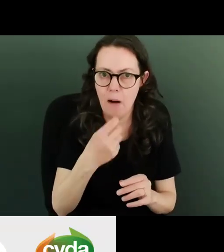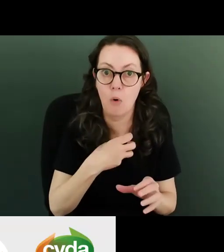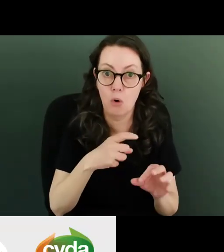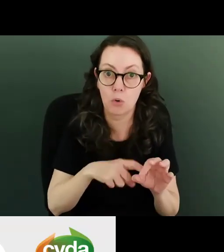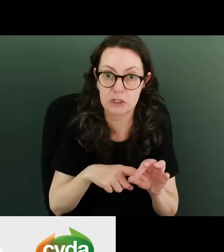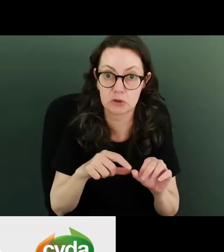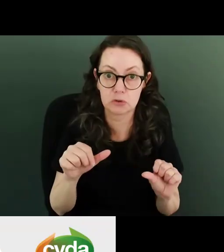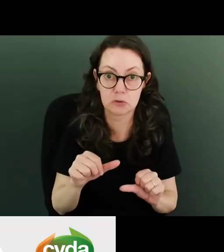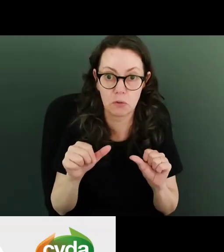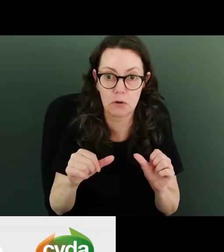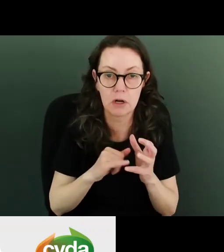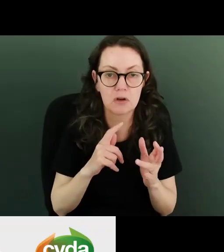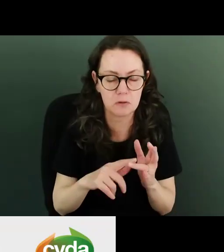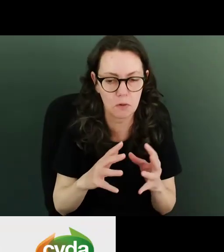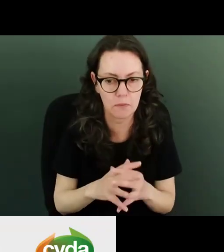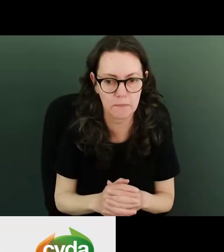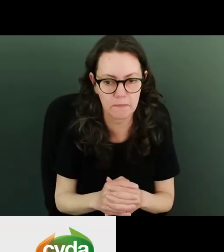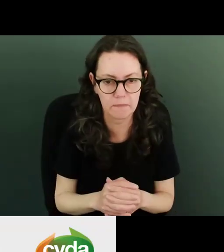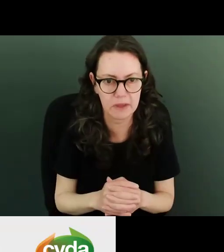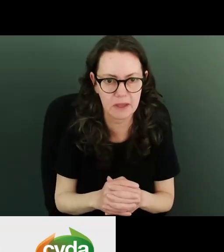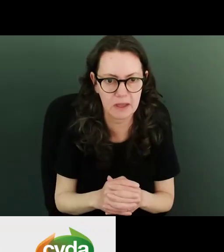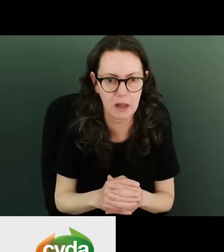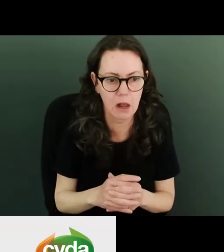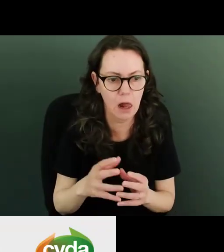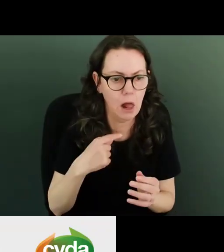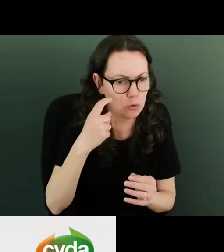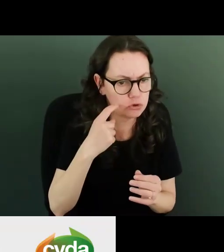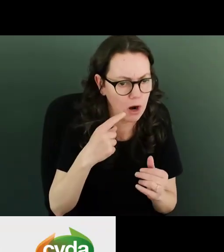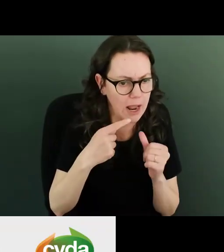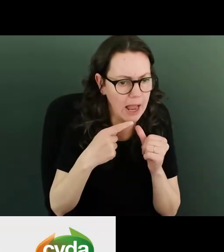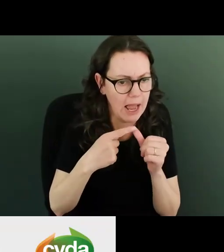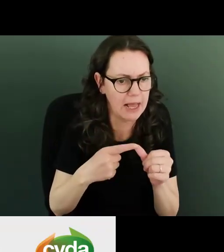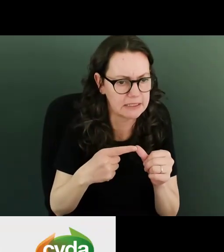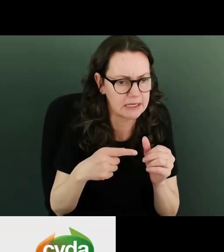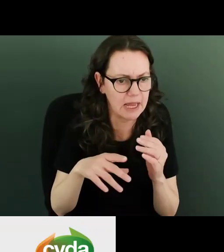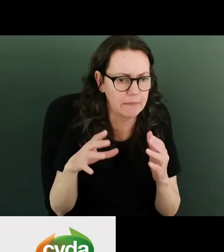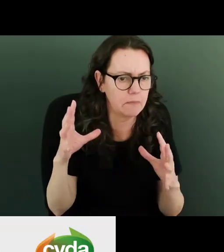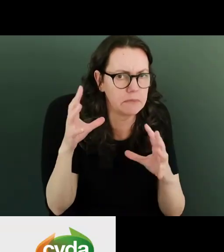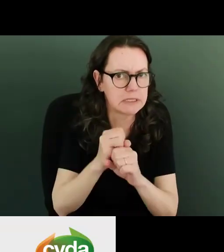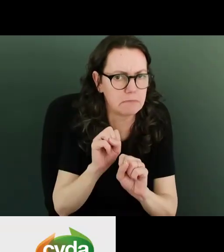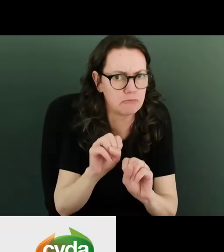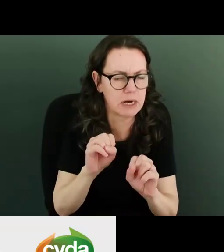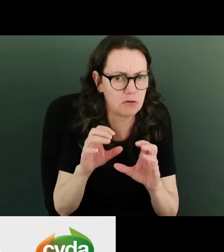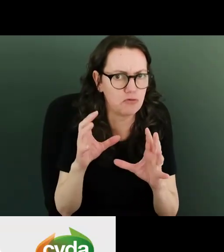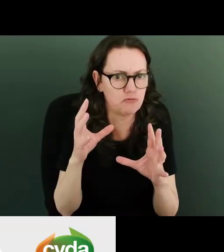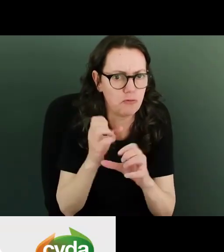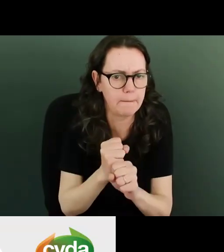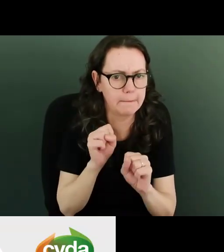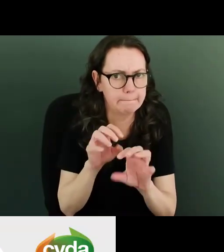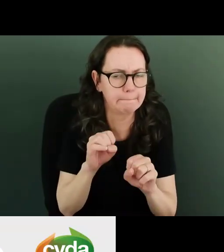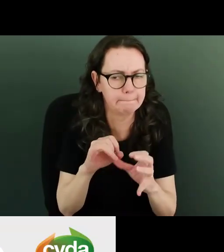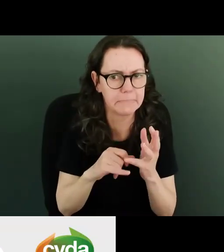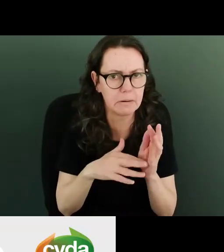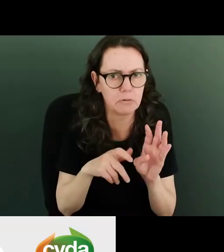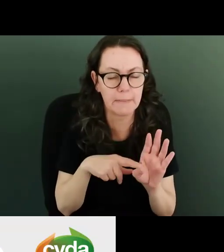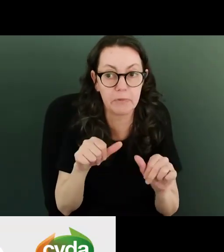today, but I'll try to answer a few of the questions in my wrap-up summary, if that's okay. I